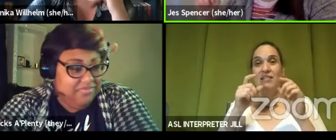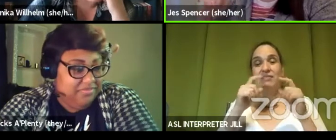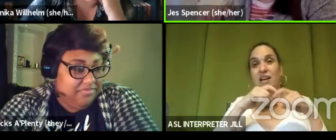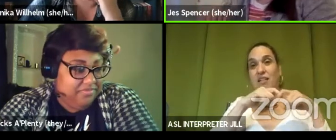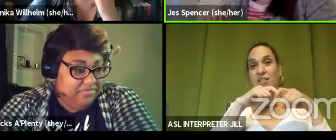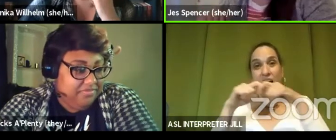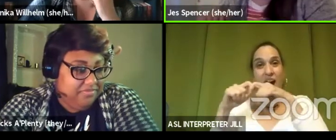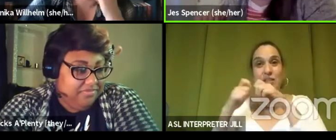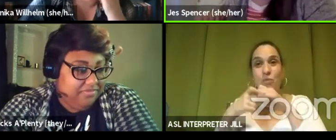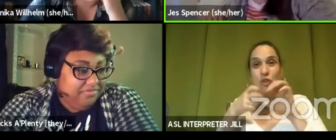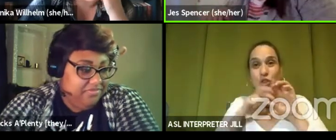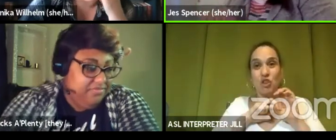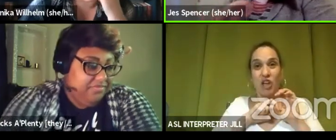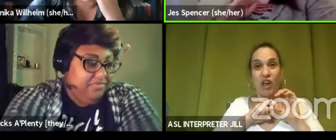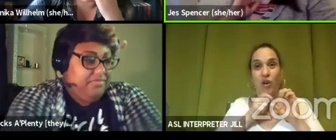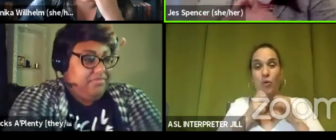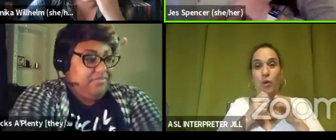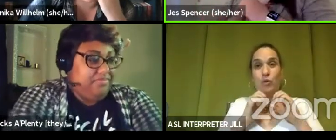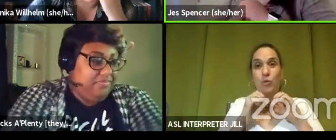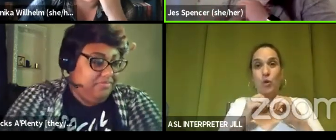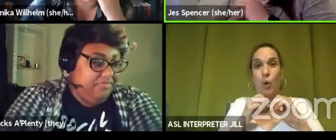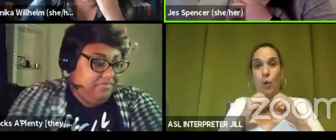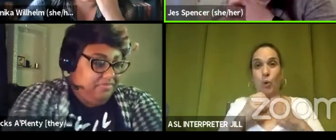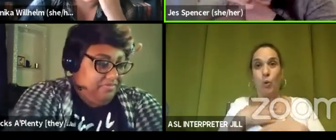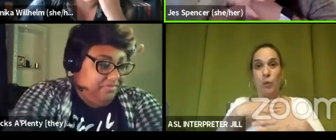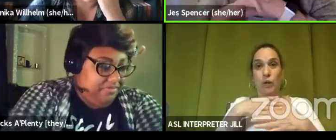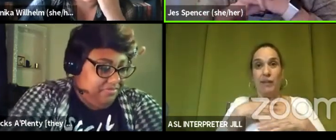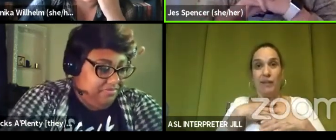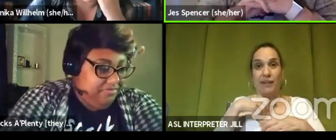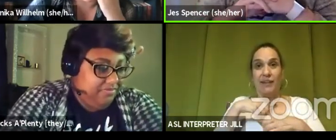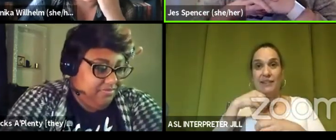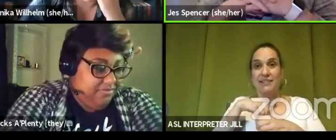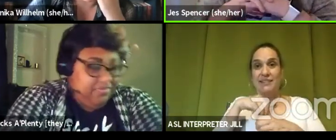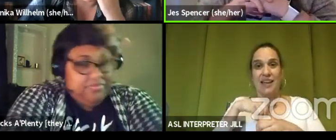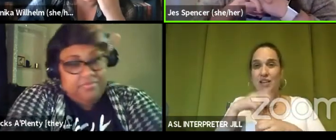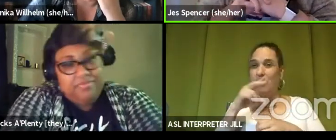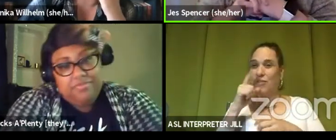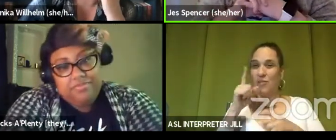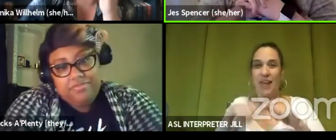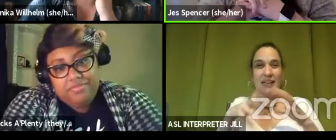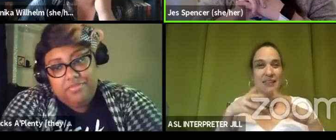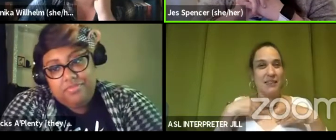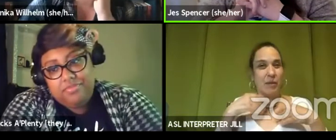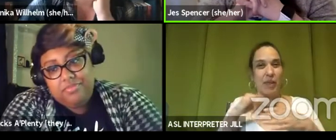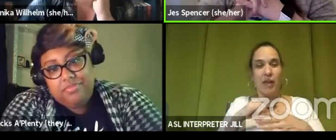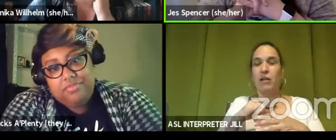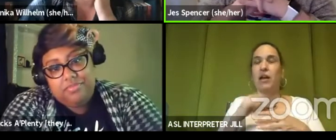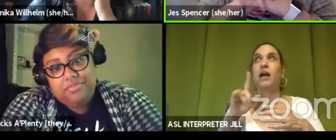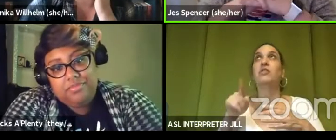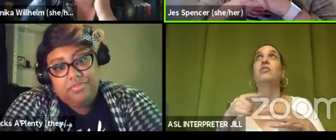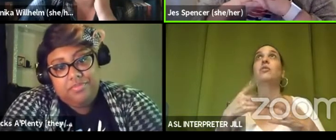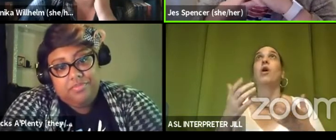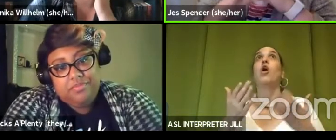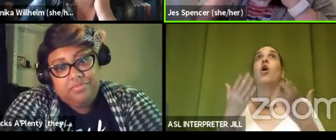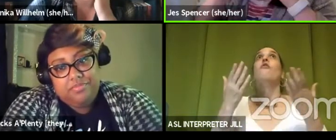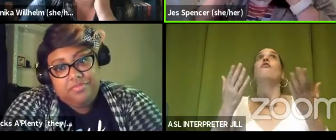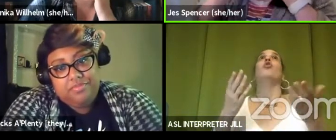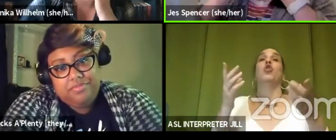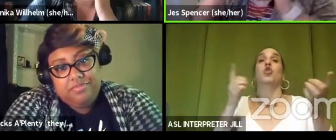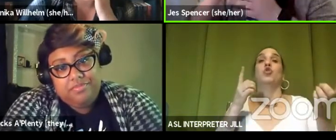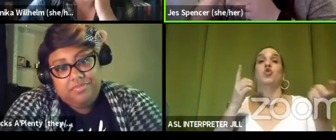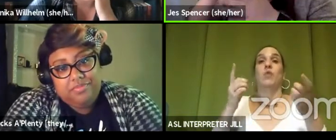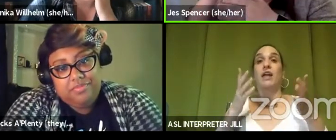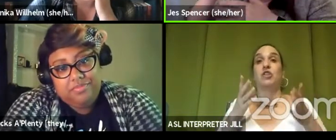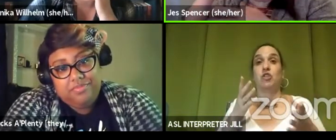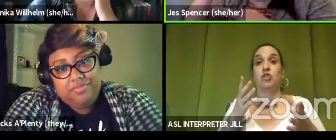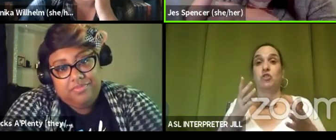no circulation. That is unacceptable. And I just want to offer that directors, like, uplift